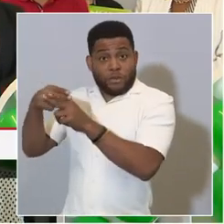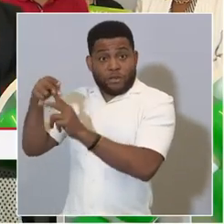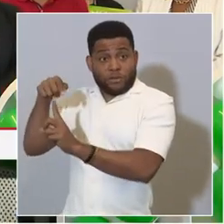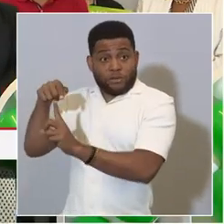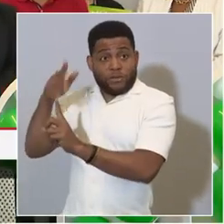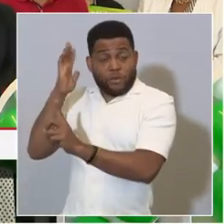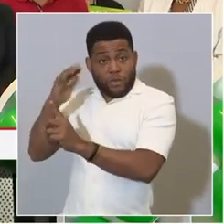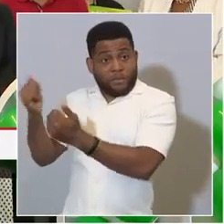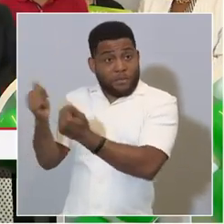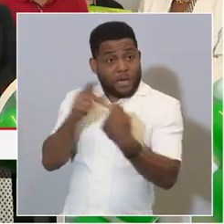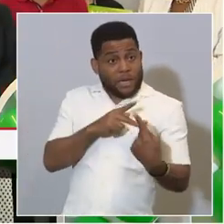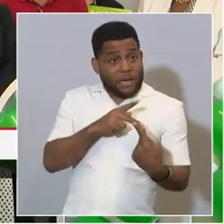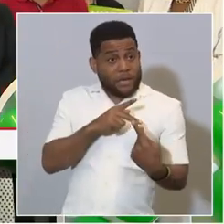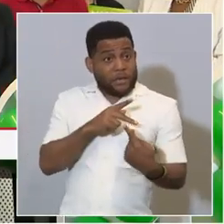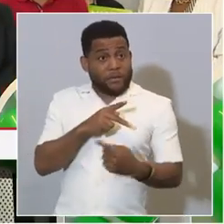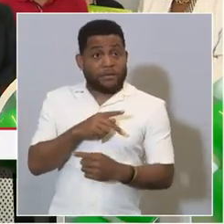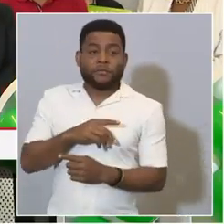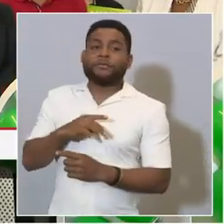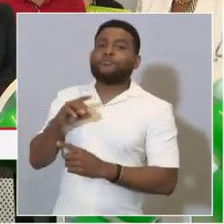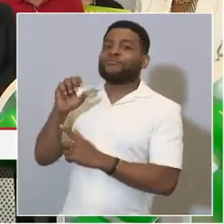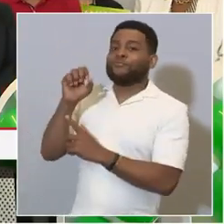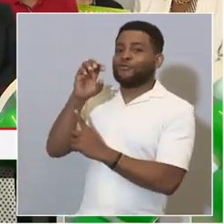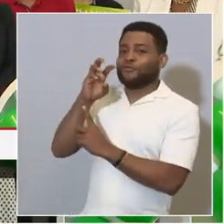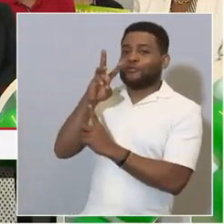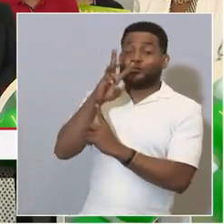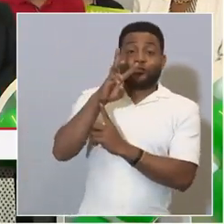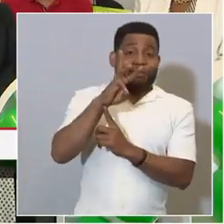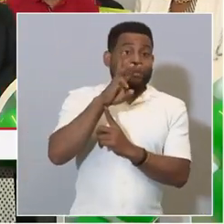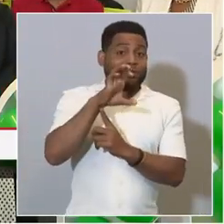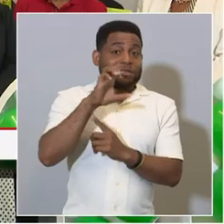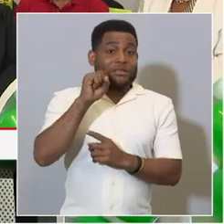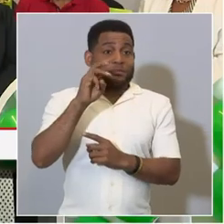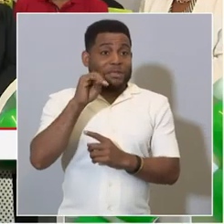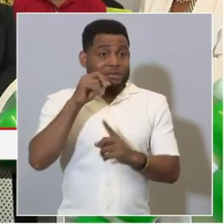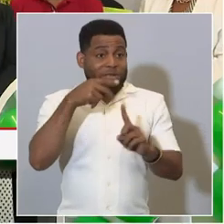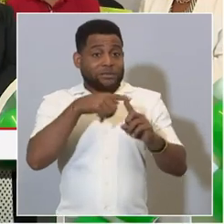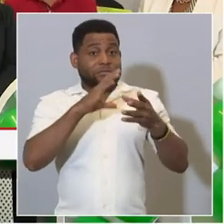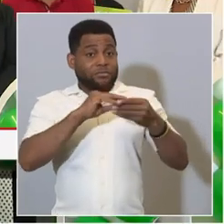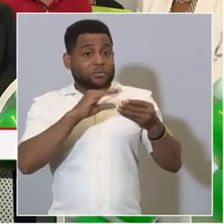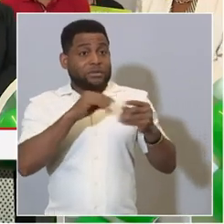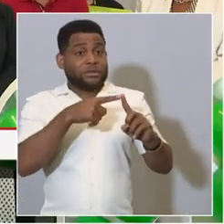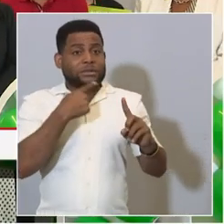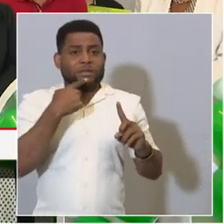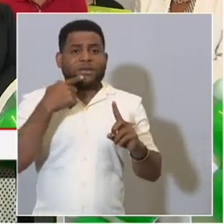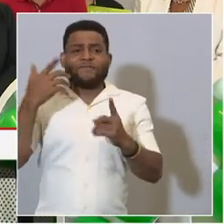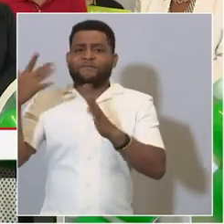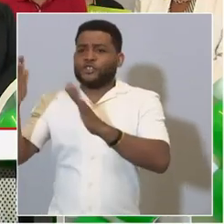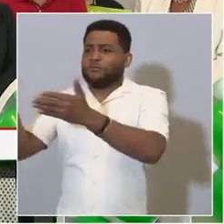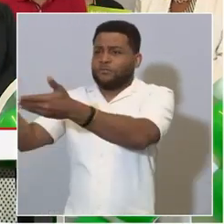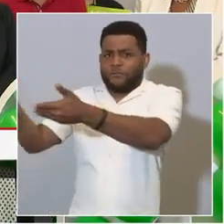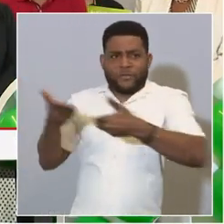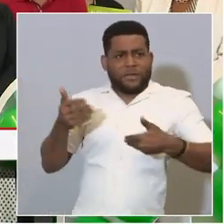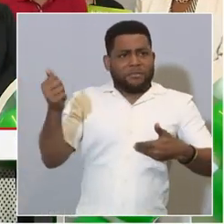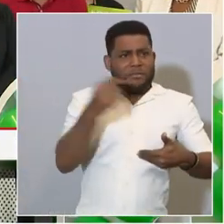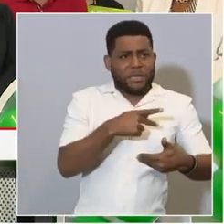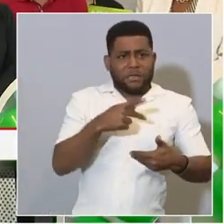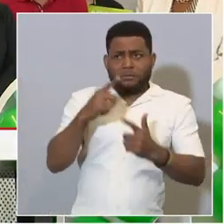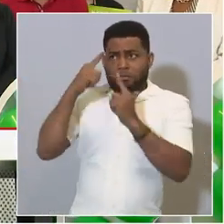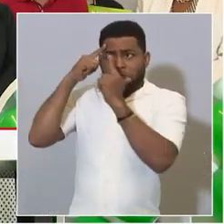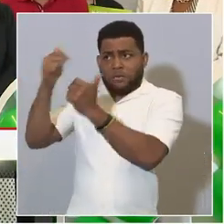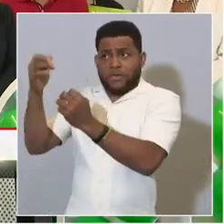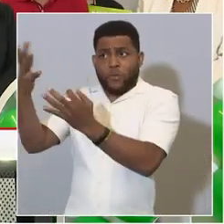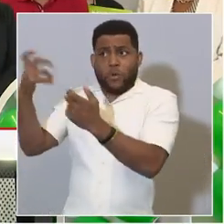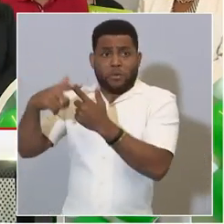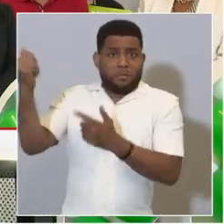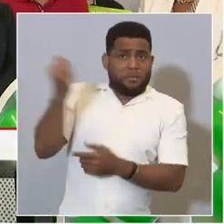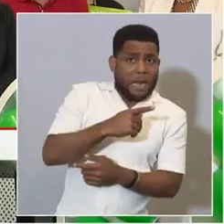they've completed outreach, or they've done outreach, and they can return should they choose. Hey, Mayor. Michael Yes. from the